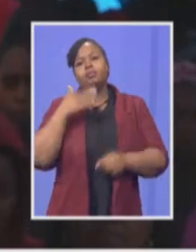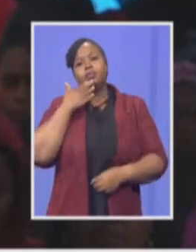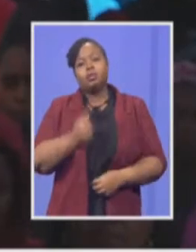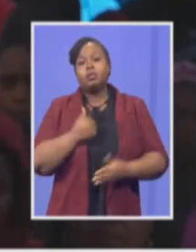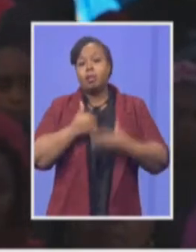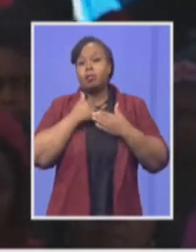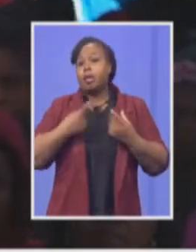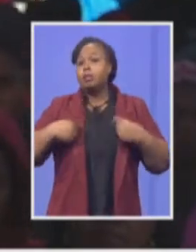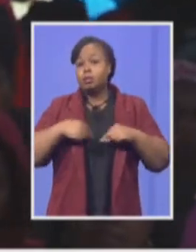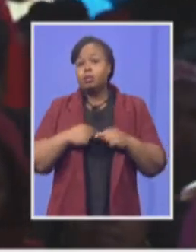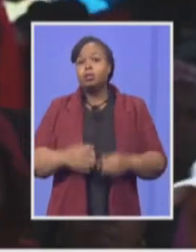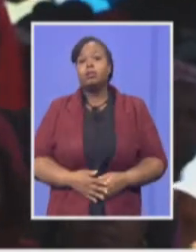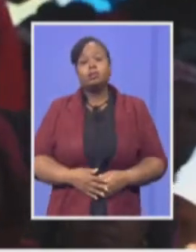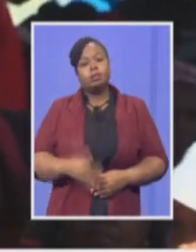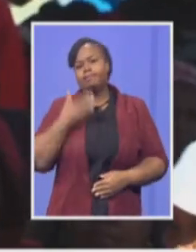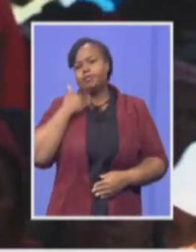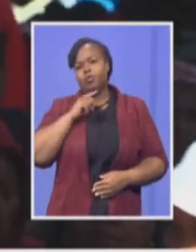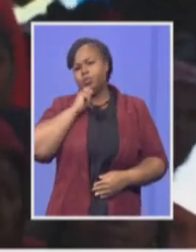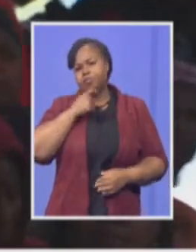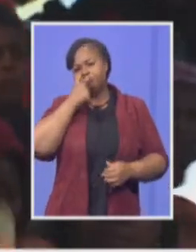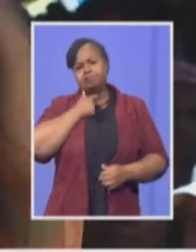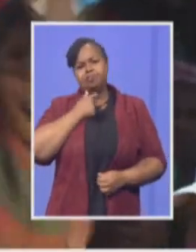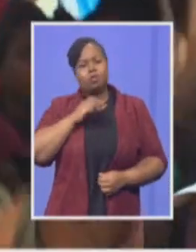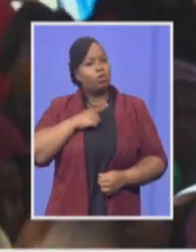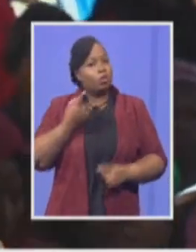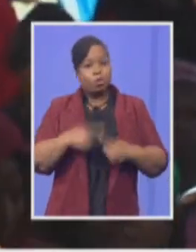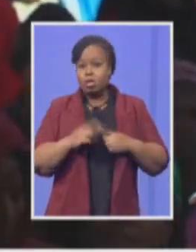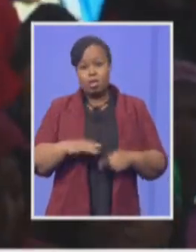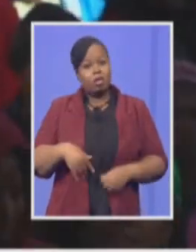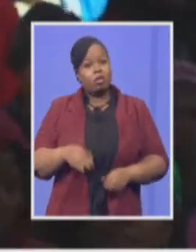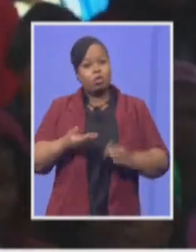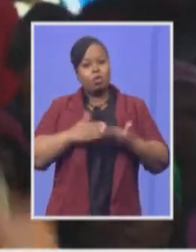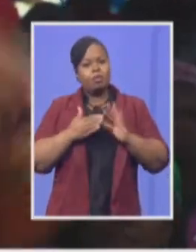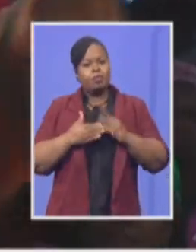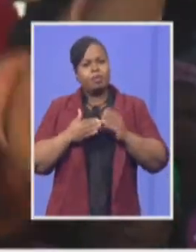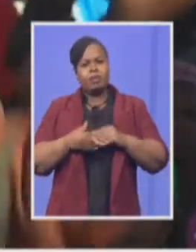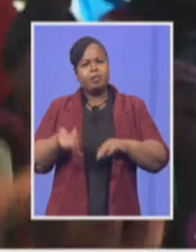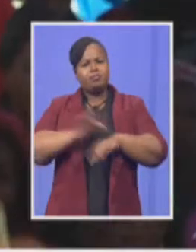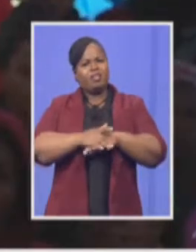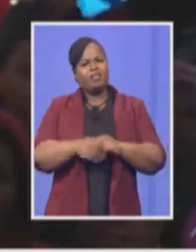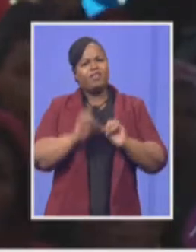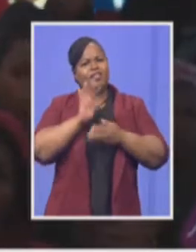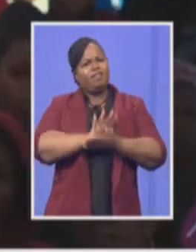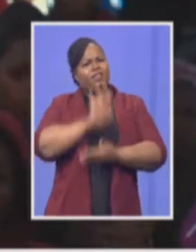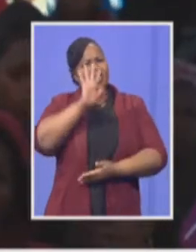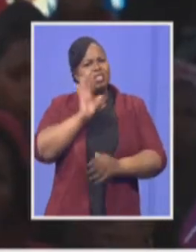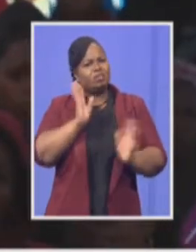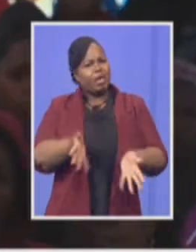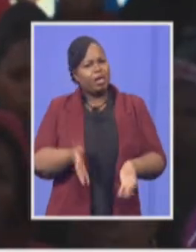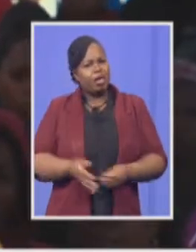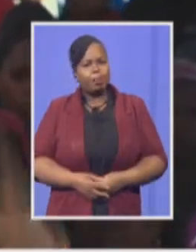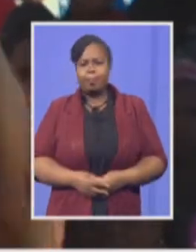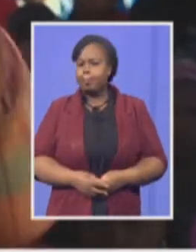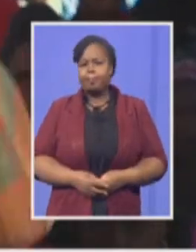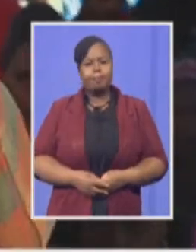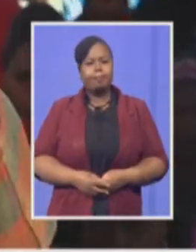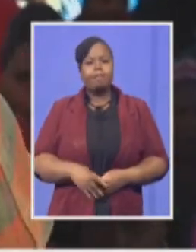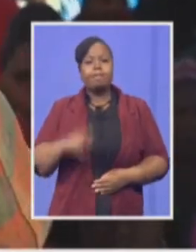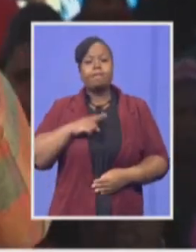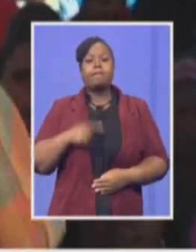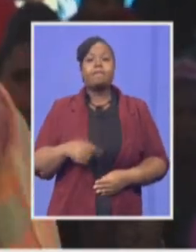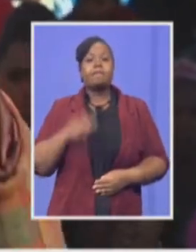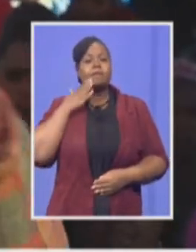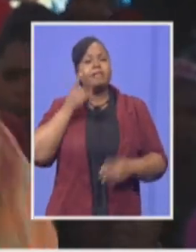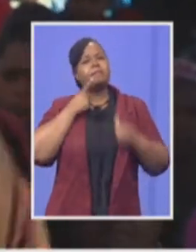nathi sisosizini ngempela akusukudlala ukulahleka kwemiphefumulo eyi-15 nje kanjalo ngathi